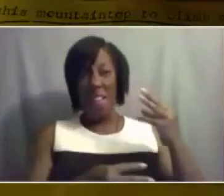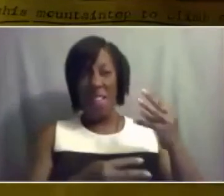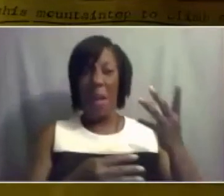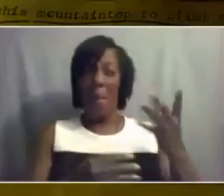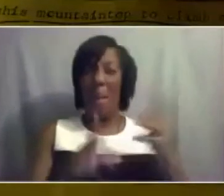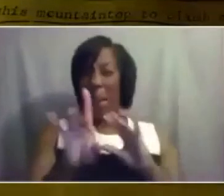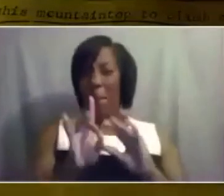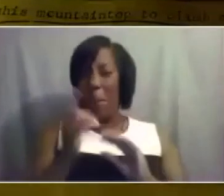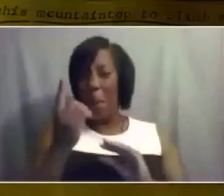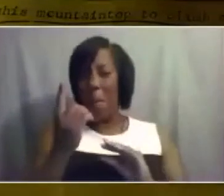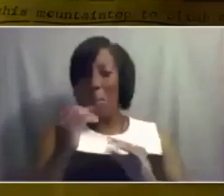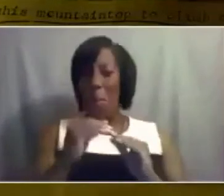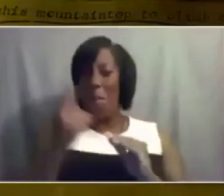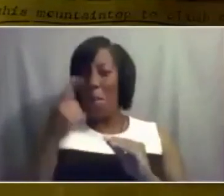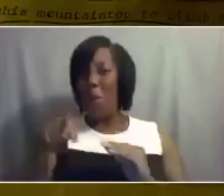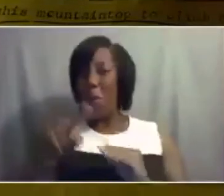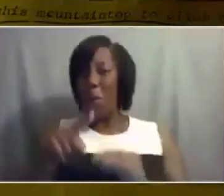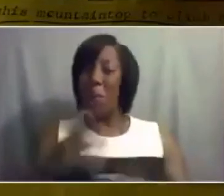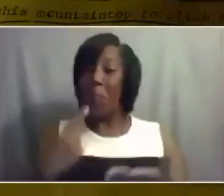one for you all too.